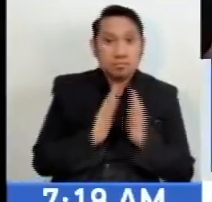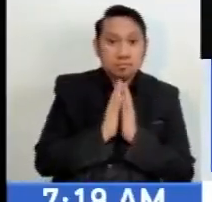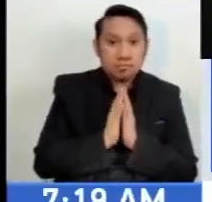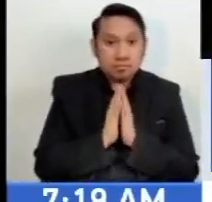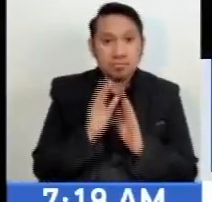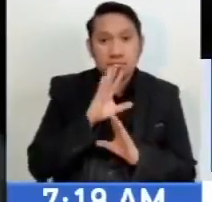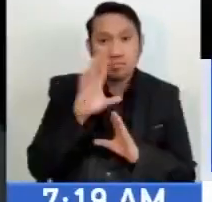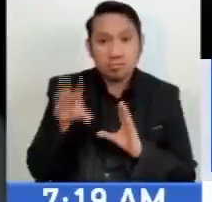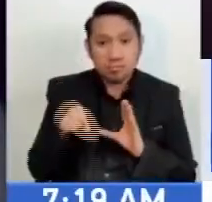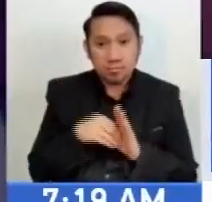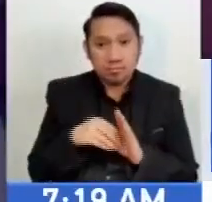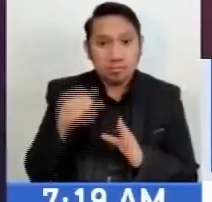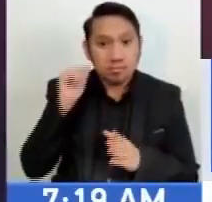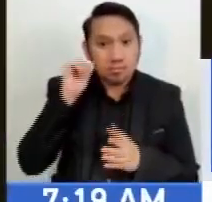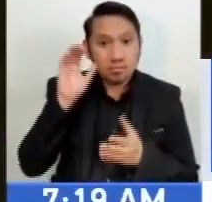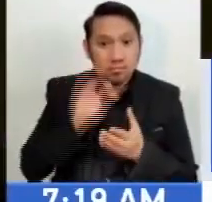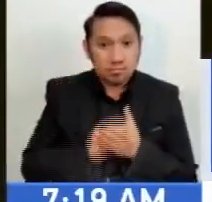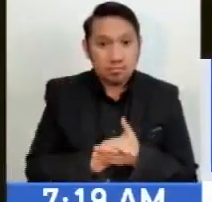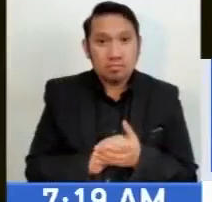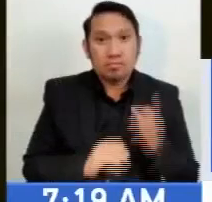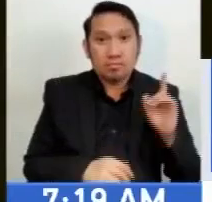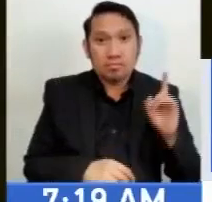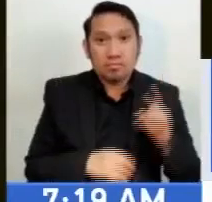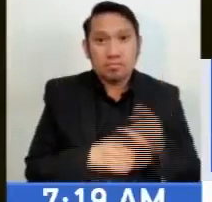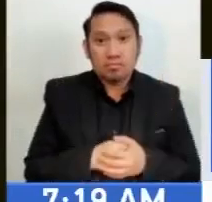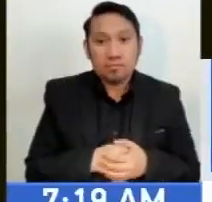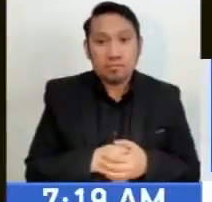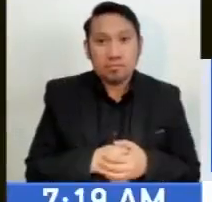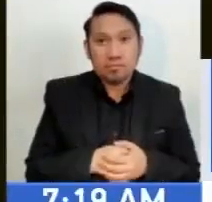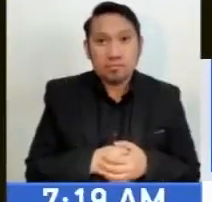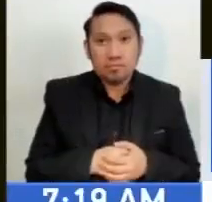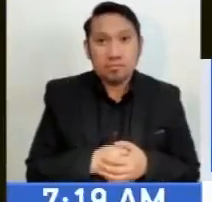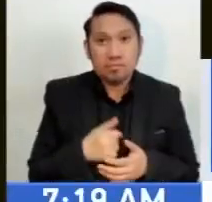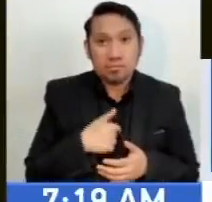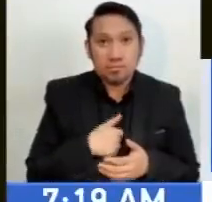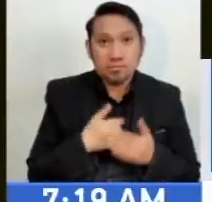kabiyak na si Tessie Gozon. I particularly thank the Lord